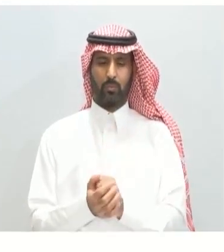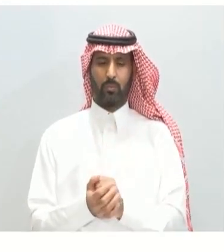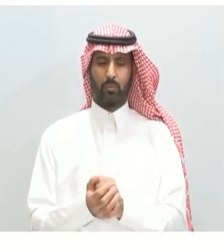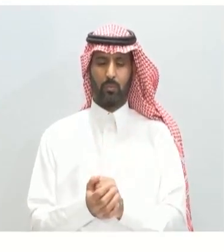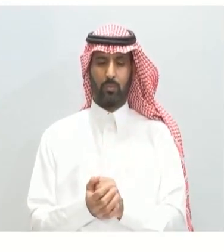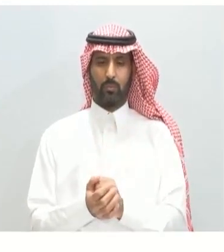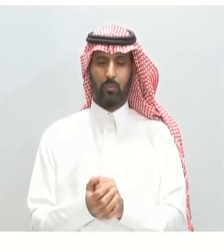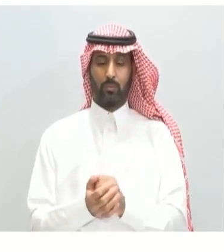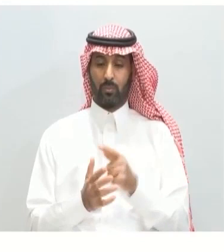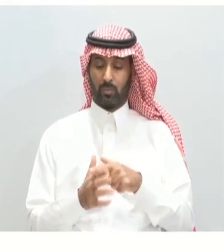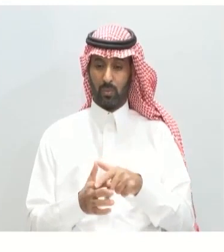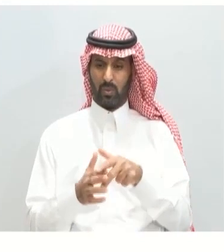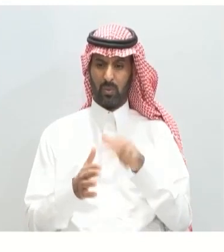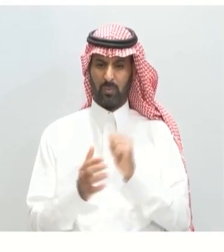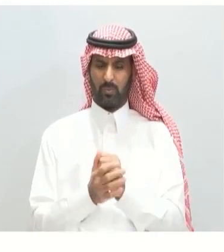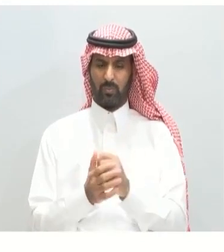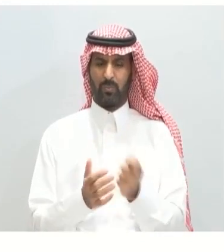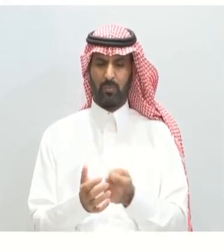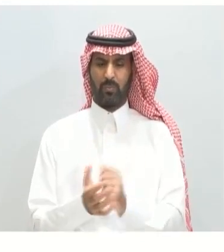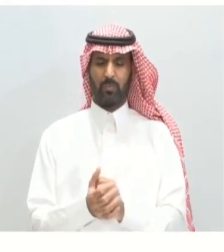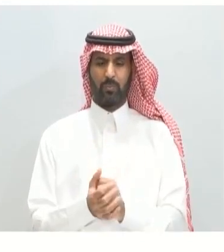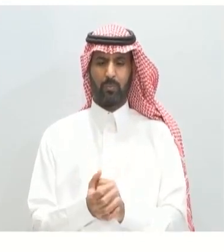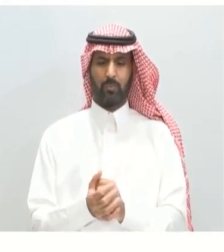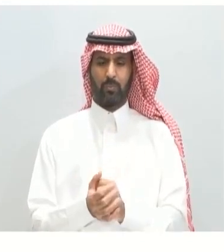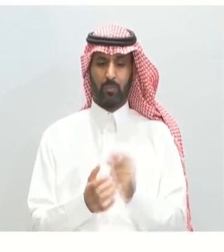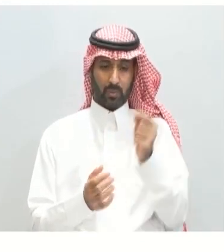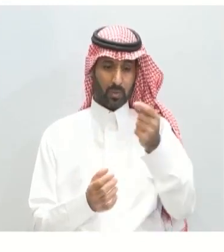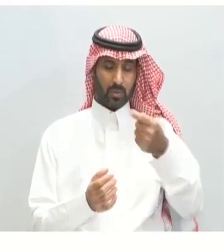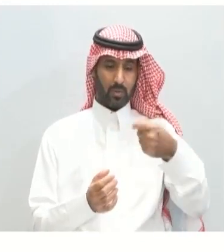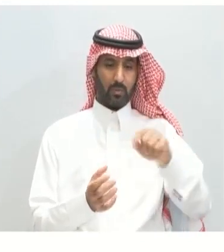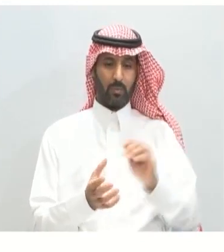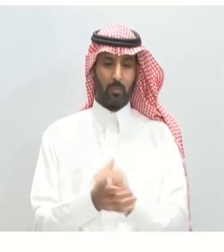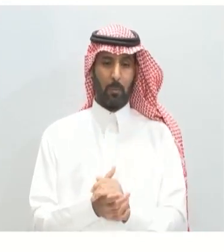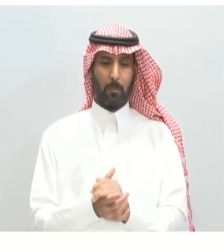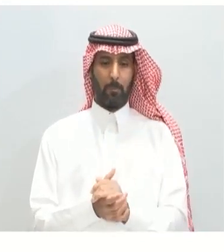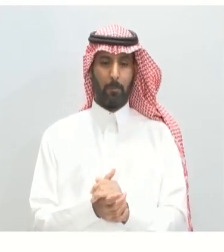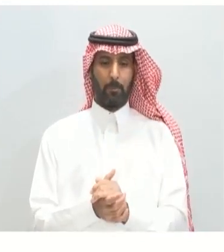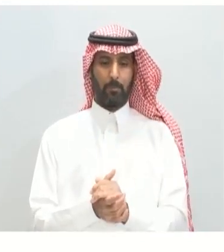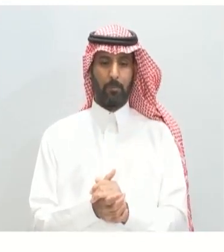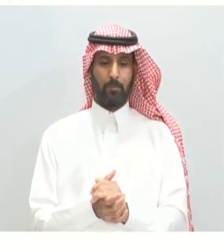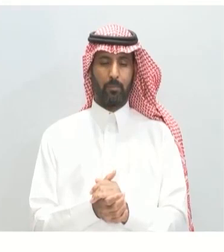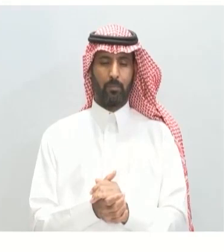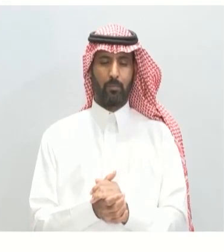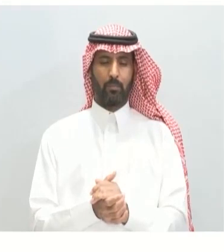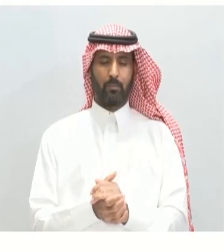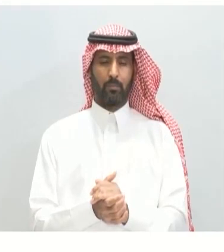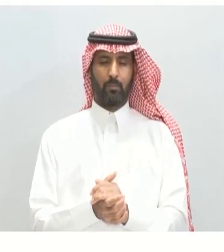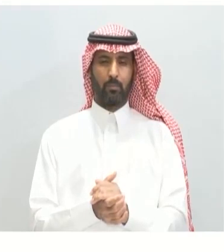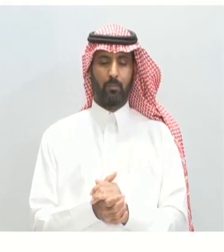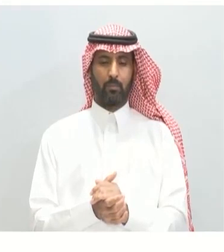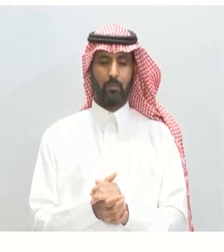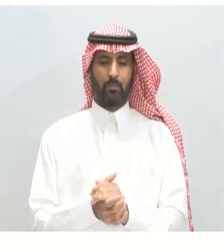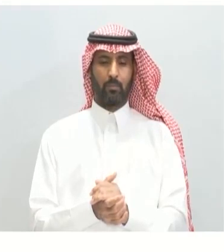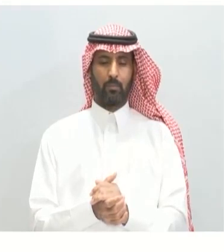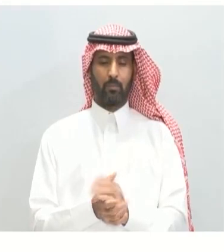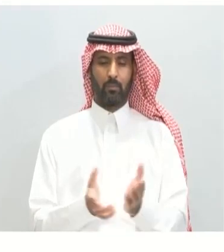want to ride. And remember the comma here between the two sentences. Remember to put the comma.